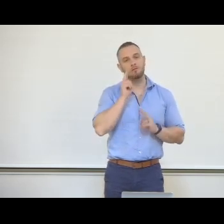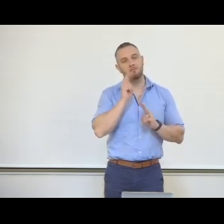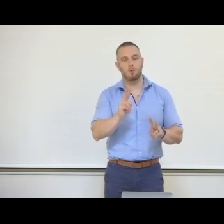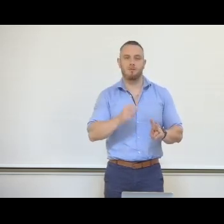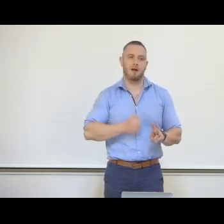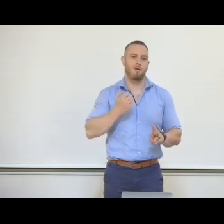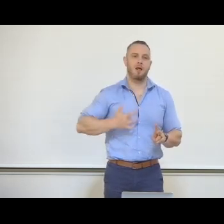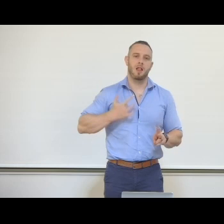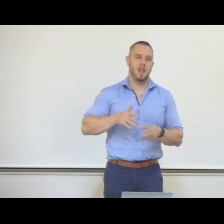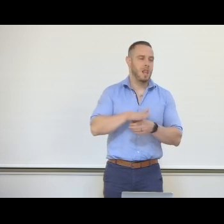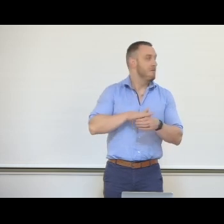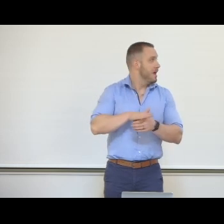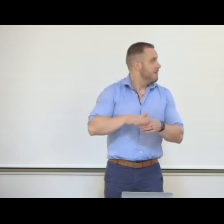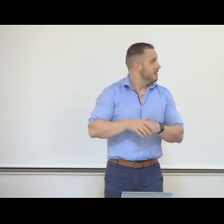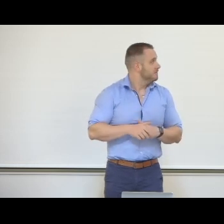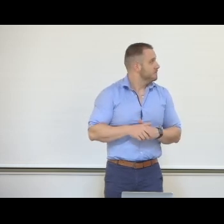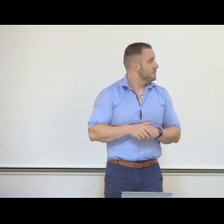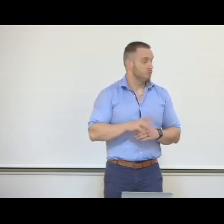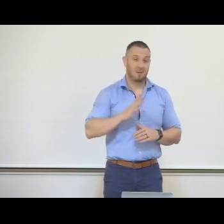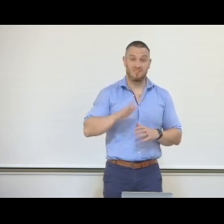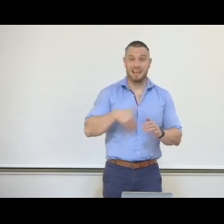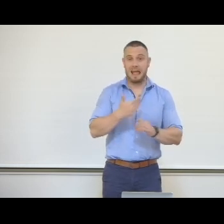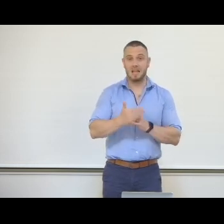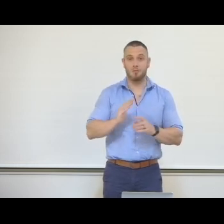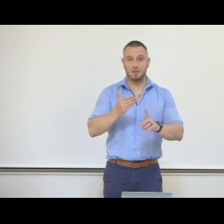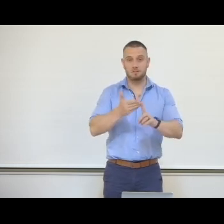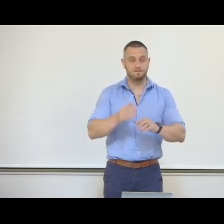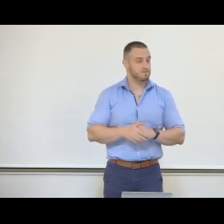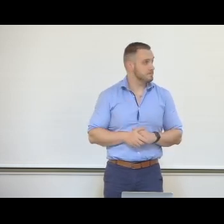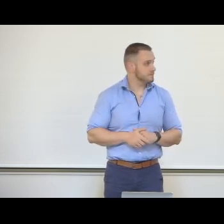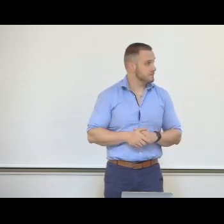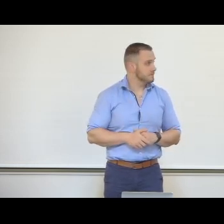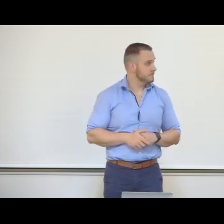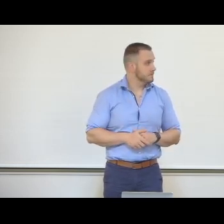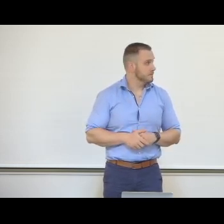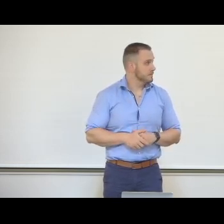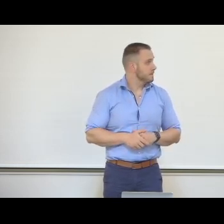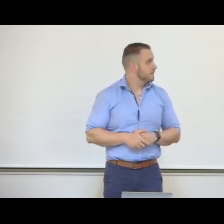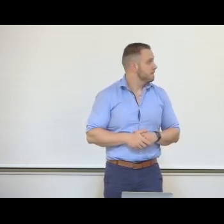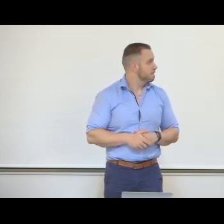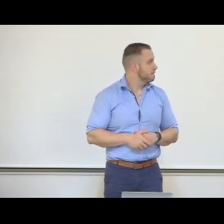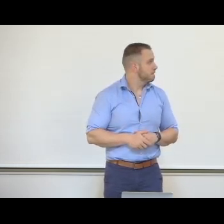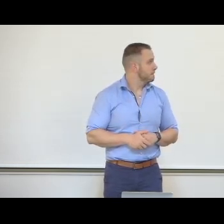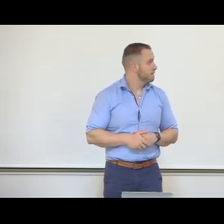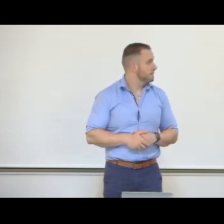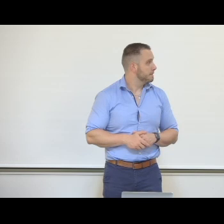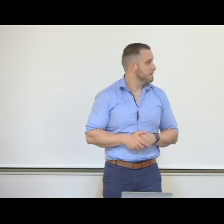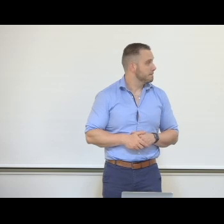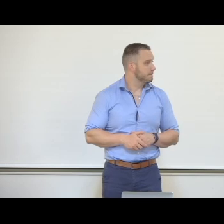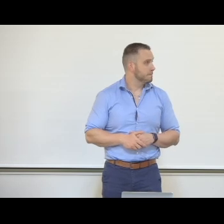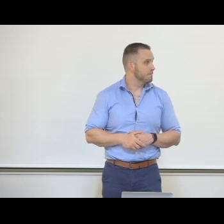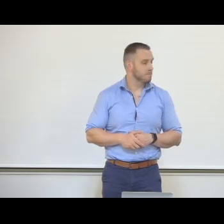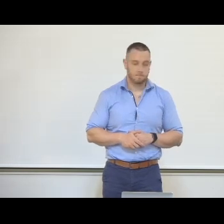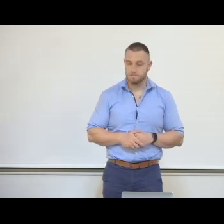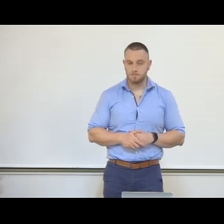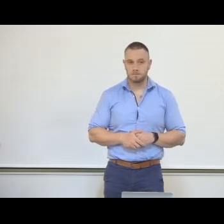living area towards the end of our mission, with most of the things that are our own.